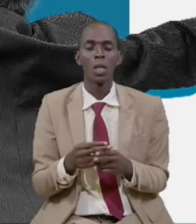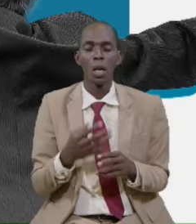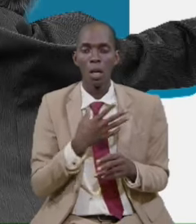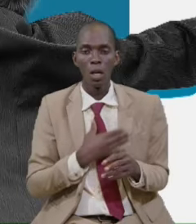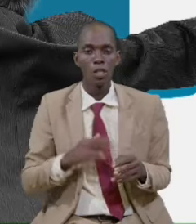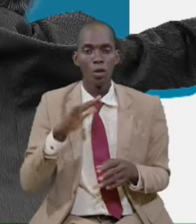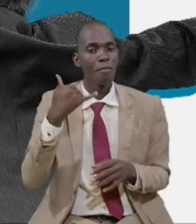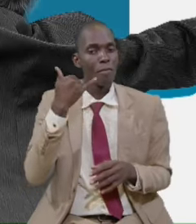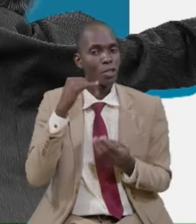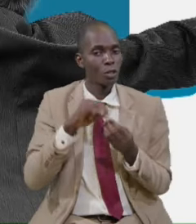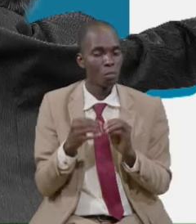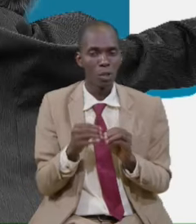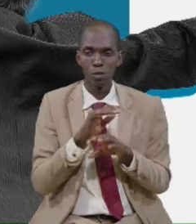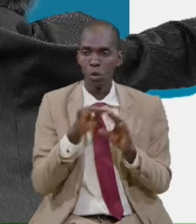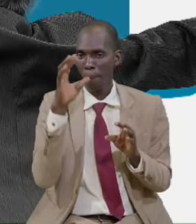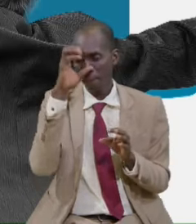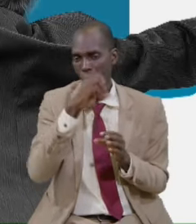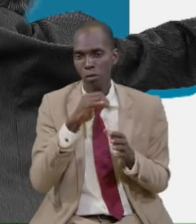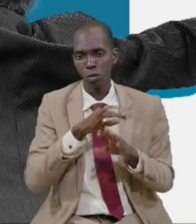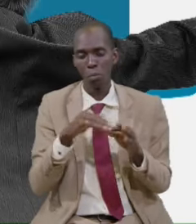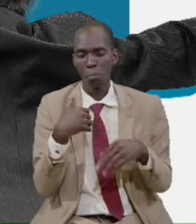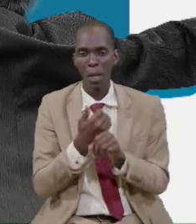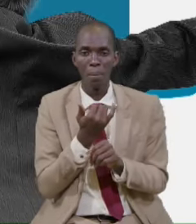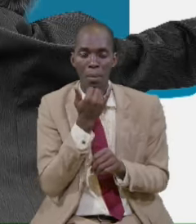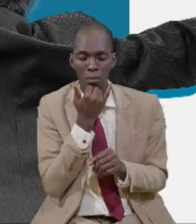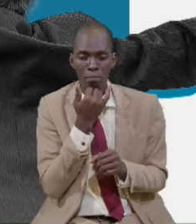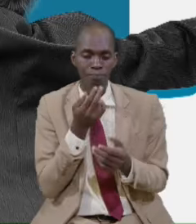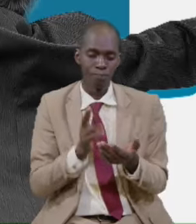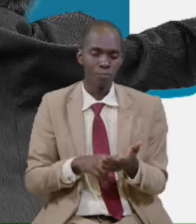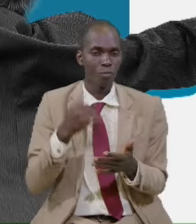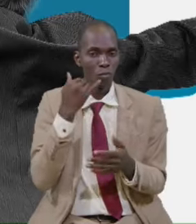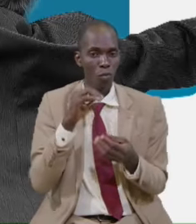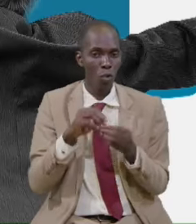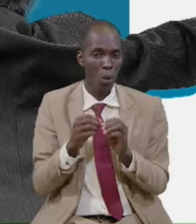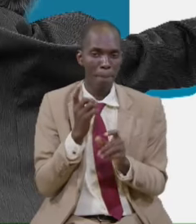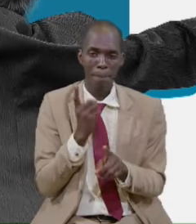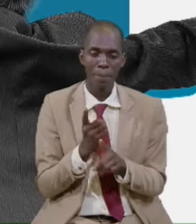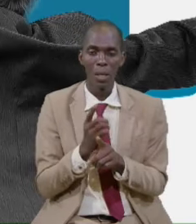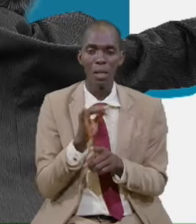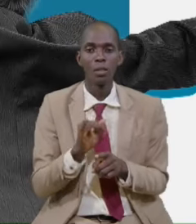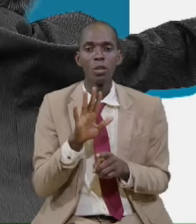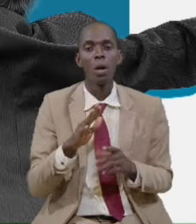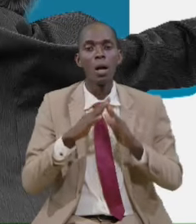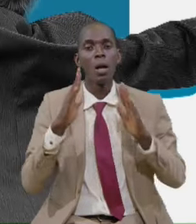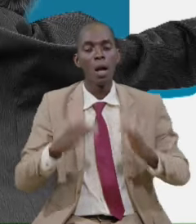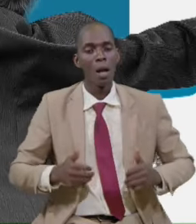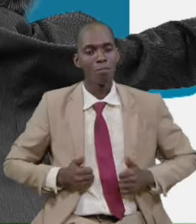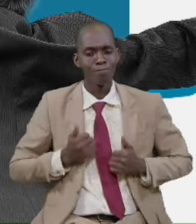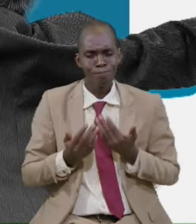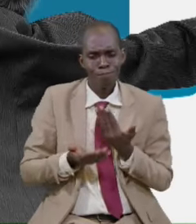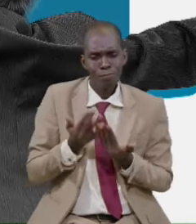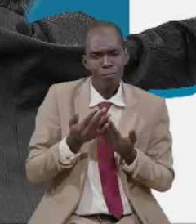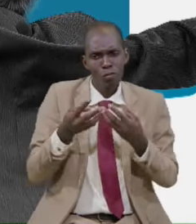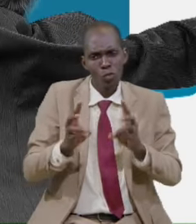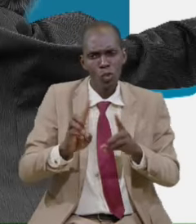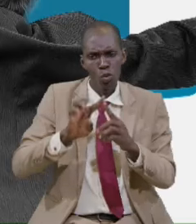And if you are watching online and you gave your life to Christ after the pastor's message